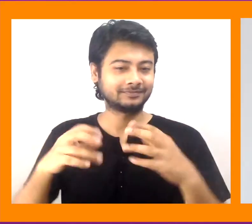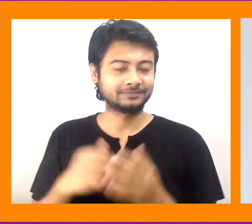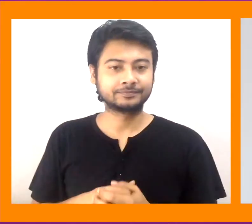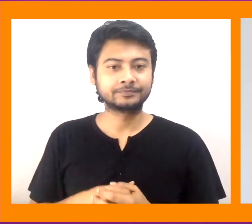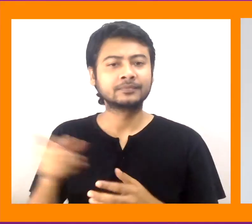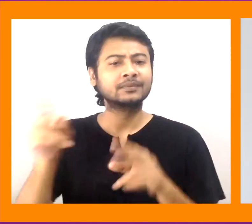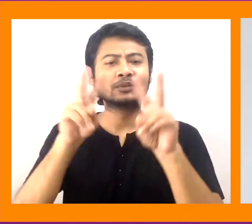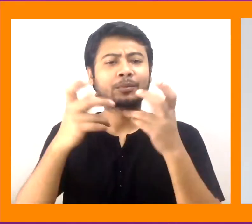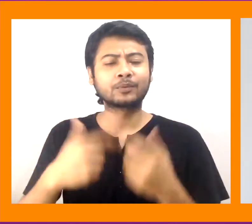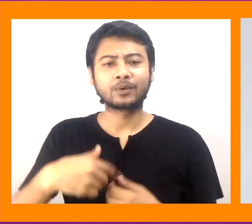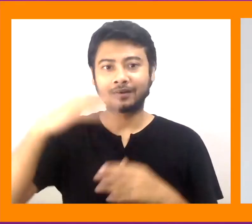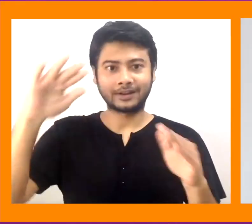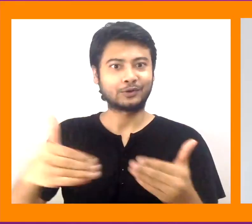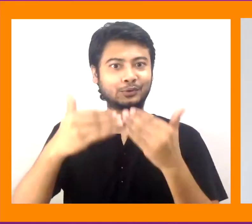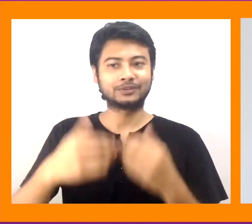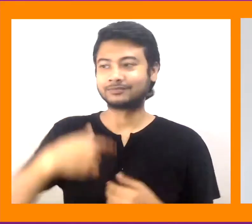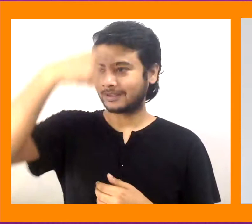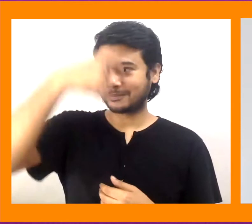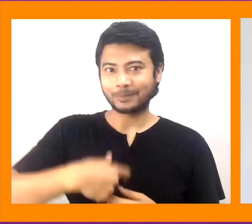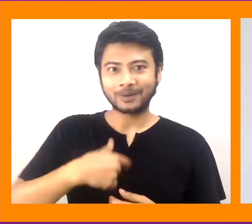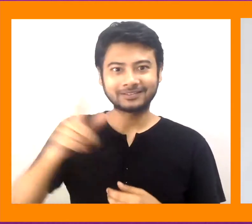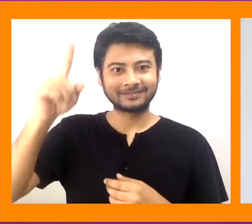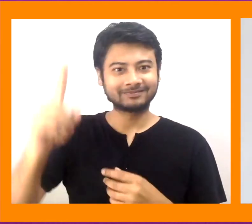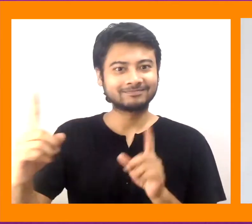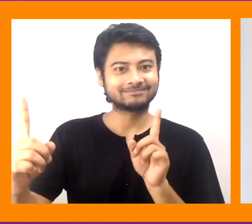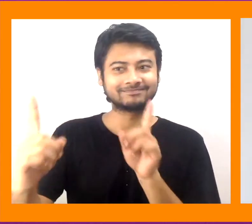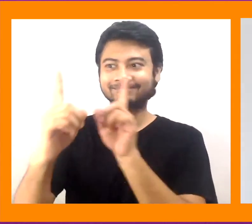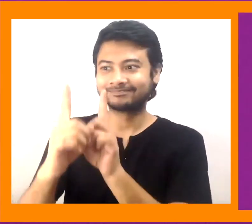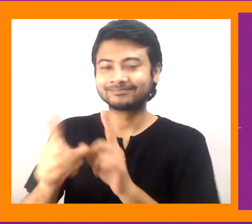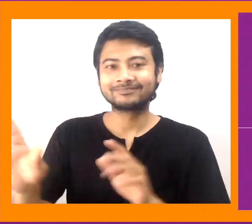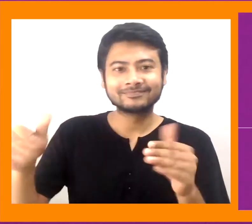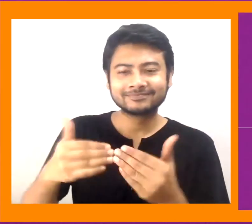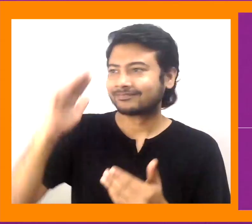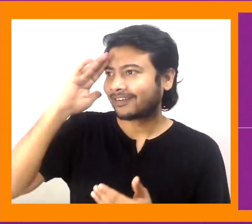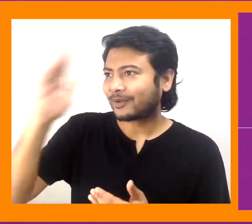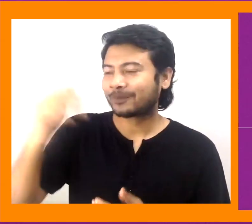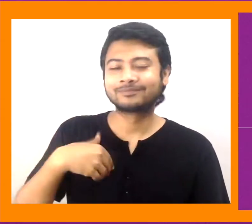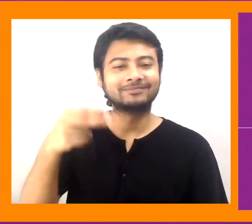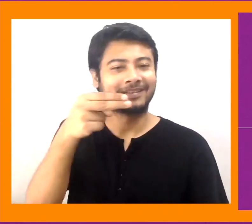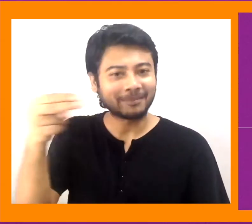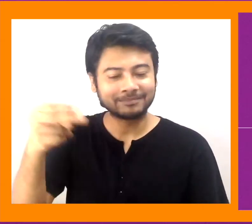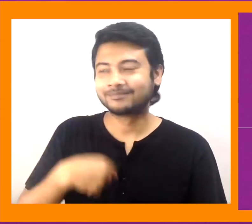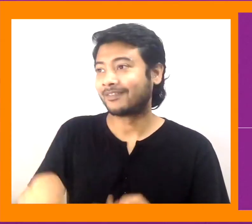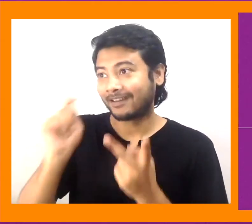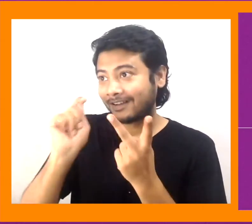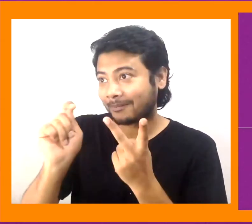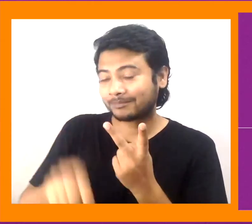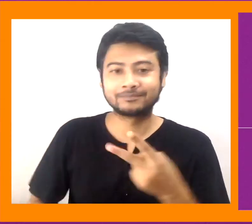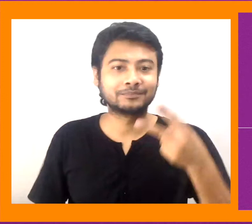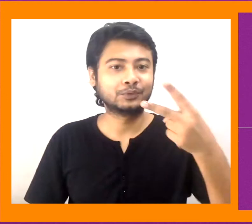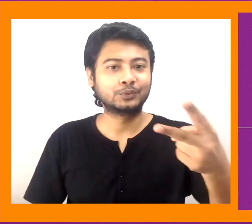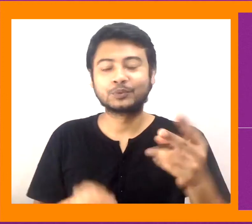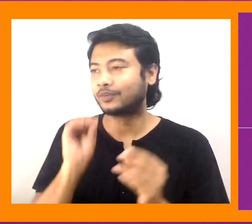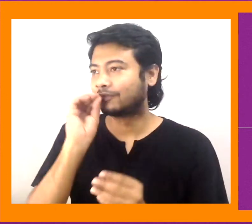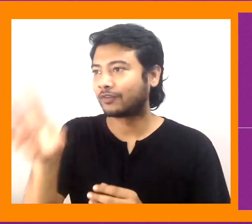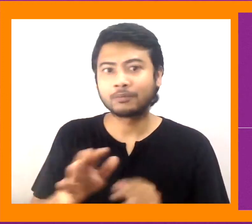time, this is usually how we introduce ourselves. We tell them our name or something about what we do. But is our identity